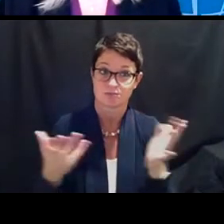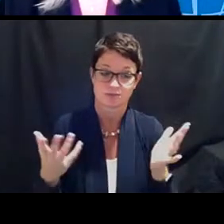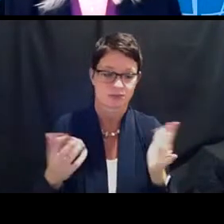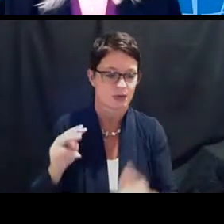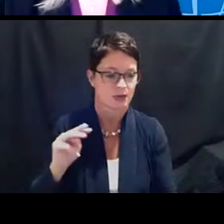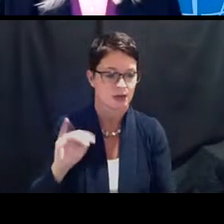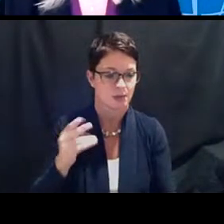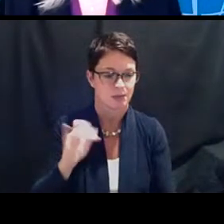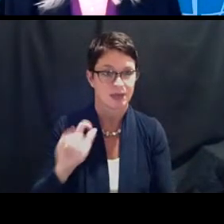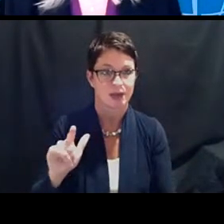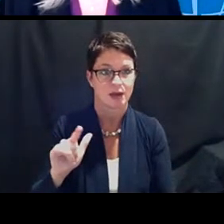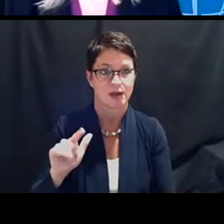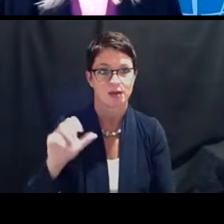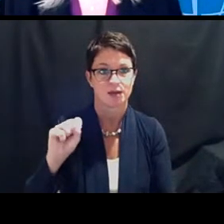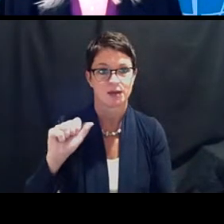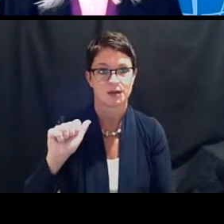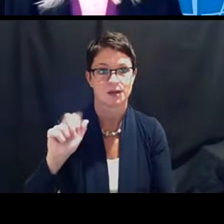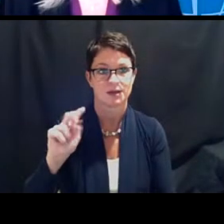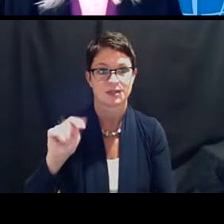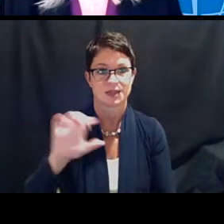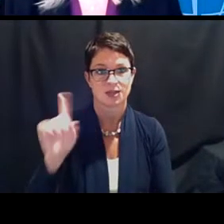Miguel Sanchez.